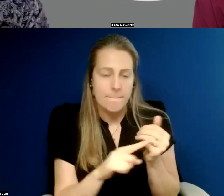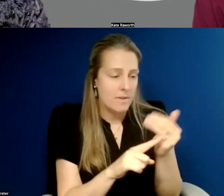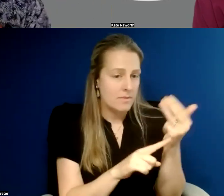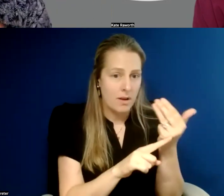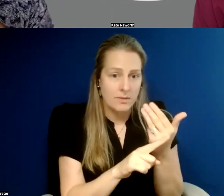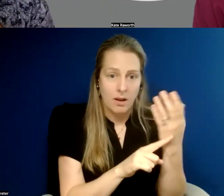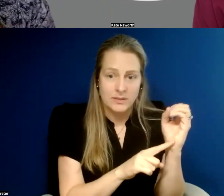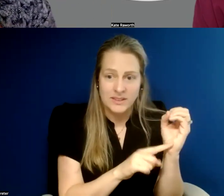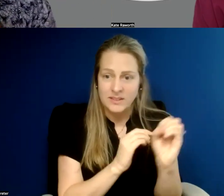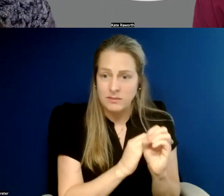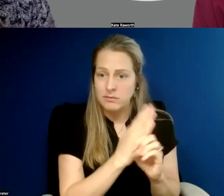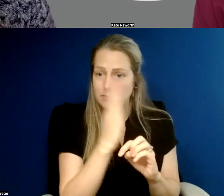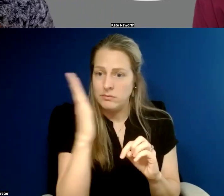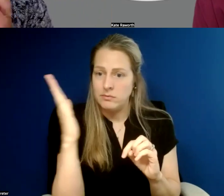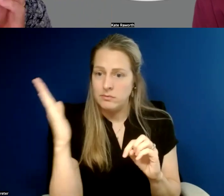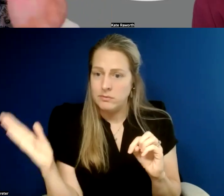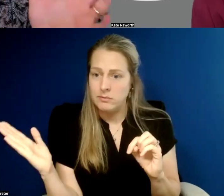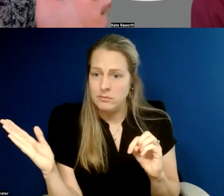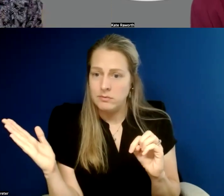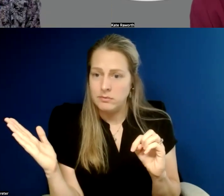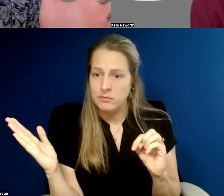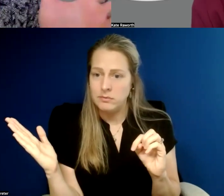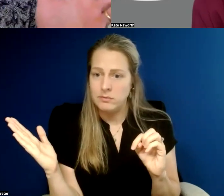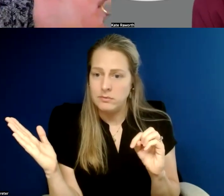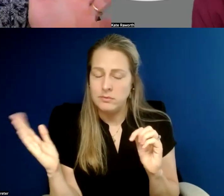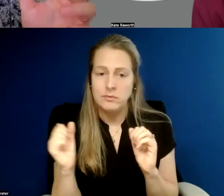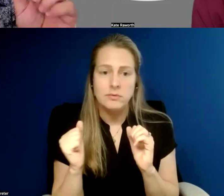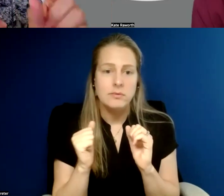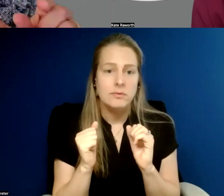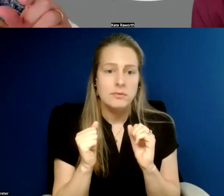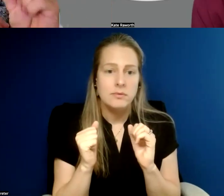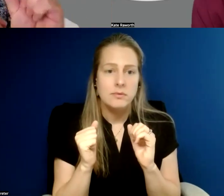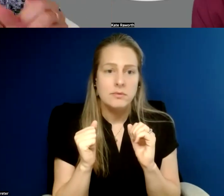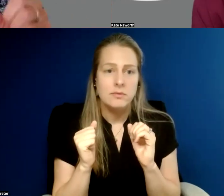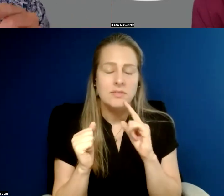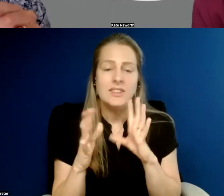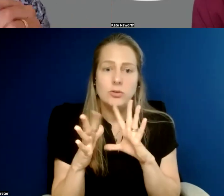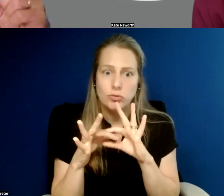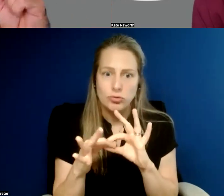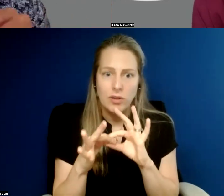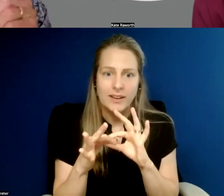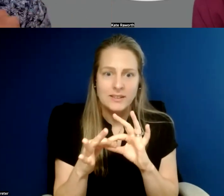of that work is also accompanied by an interactive website, which is